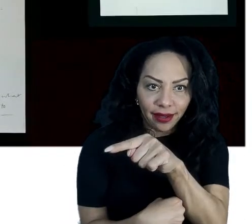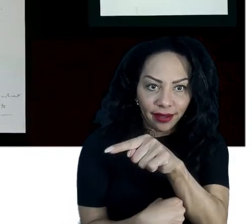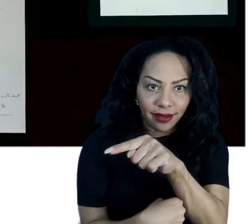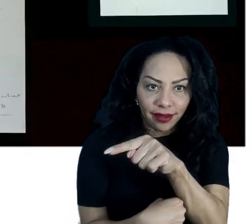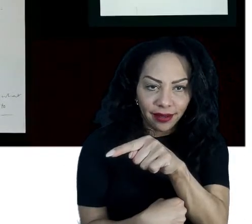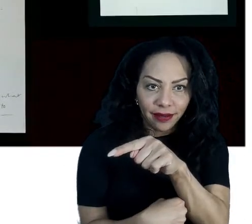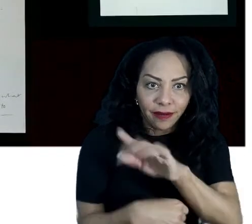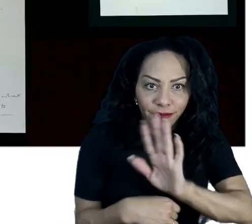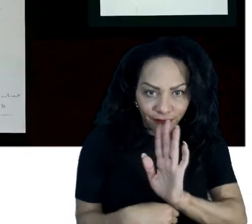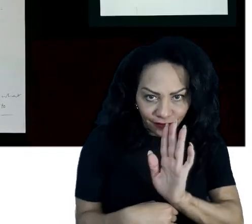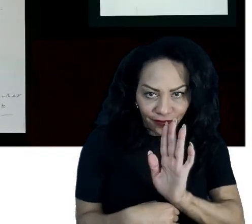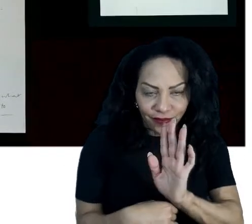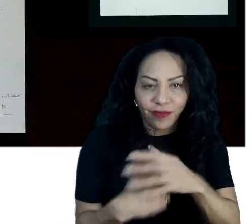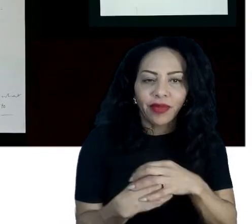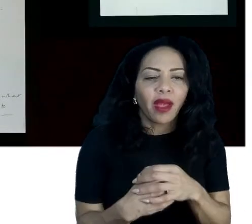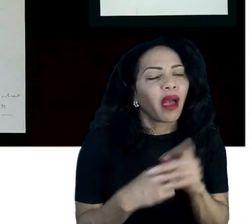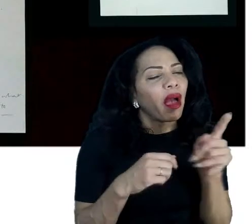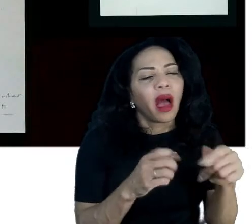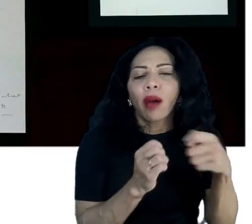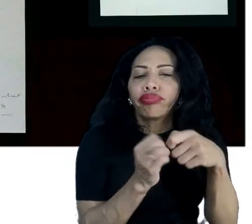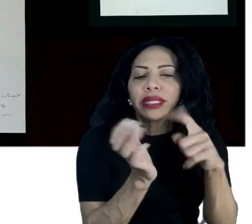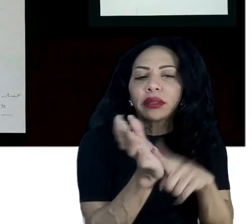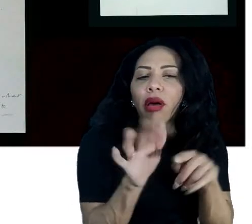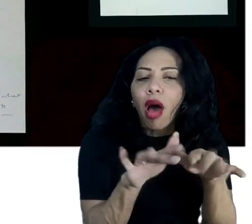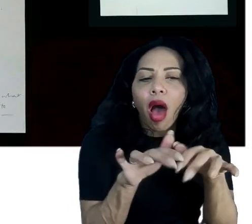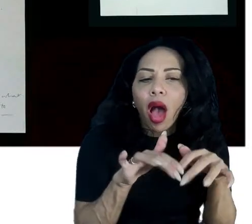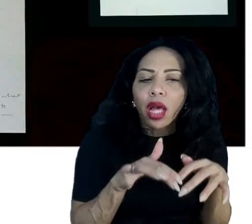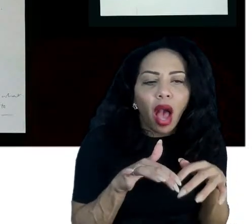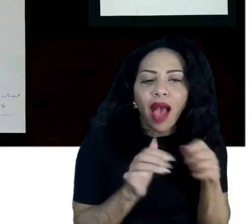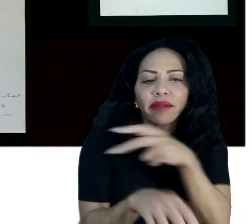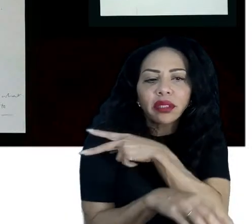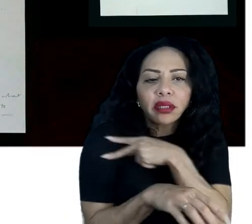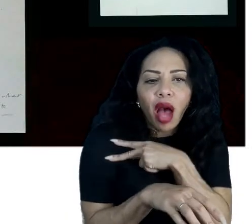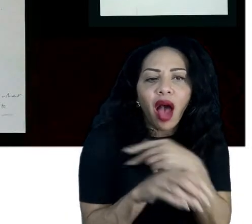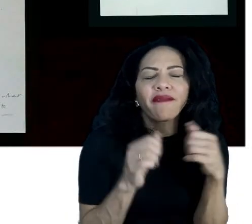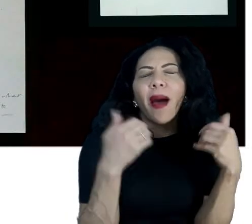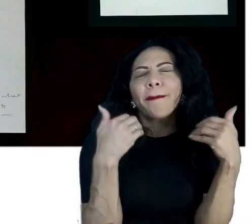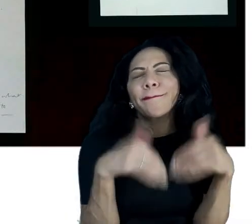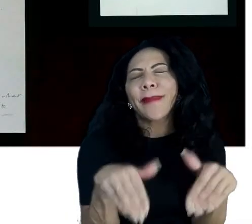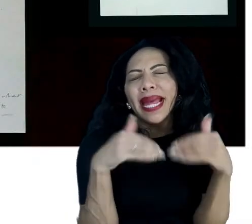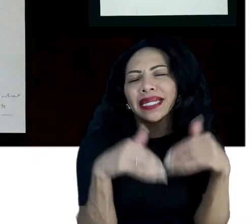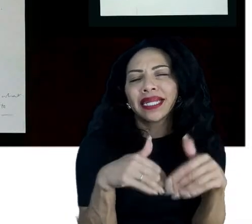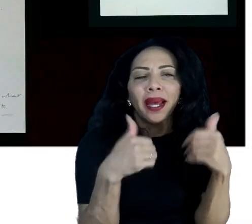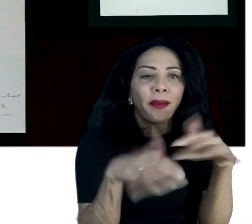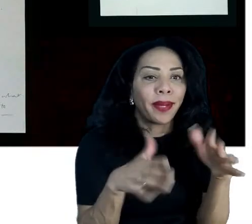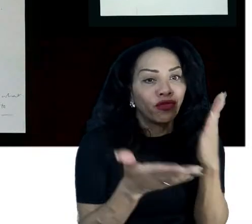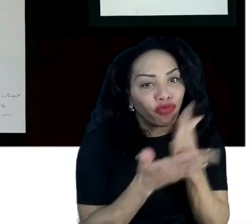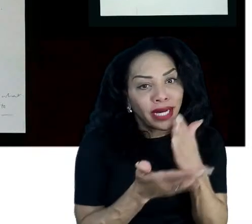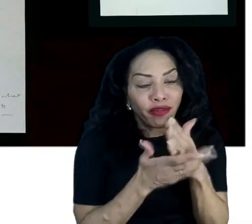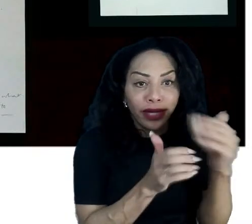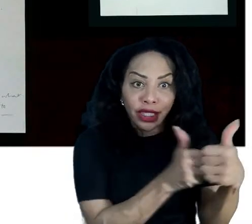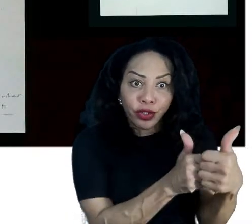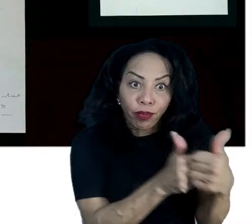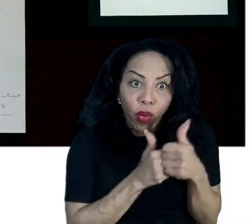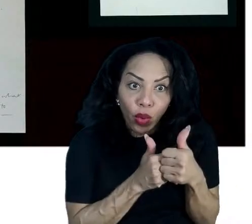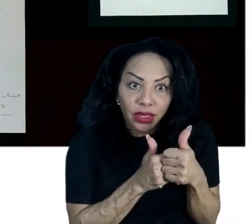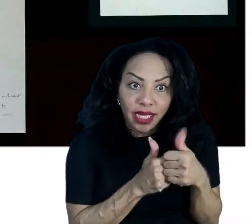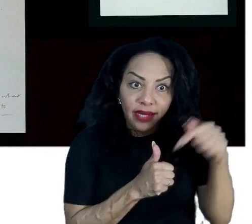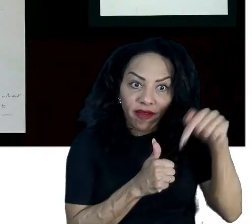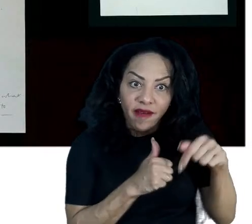But the staff at Bristol Archives are amazing. They're brilliant. And they've been so supportive of the research as well. And so